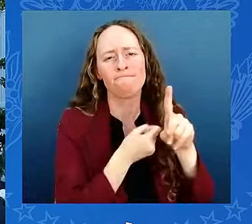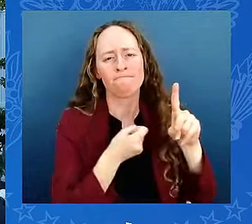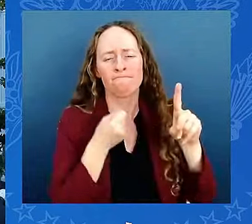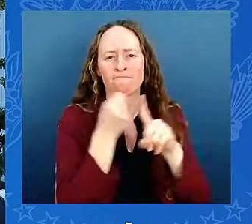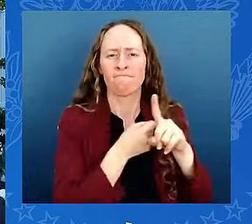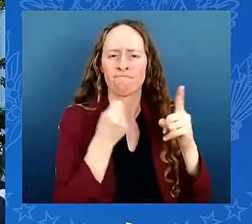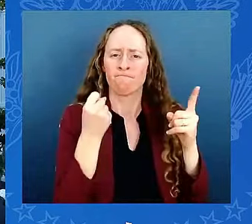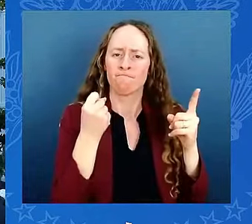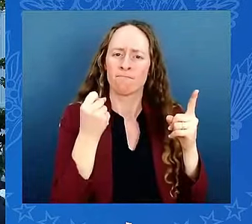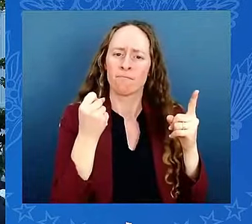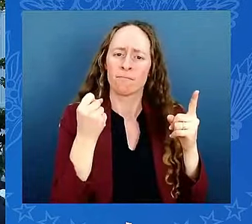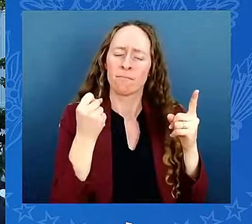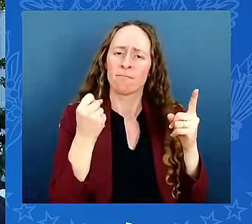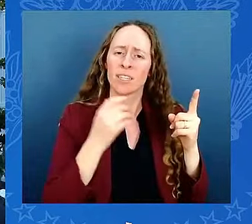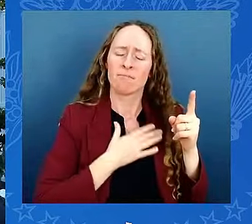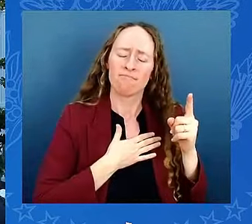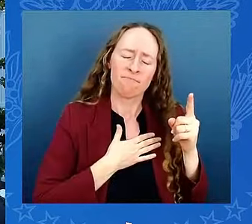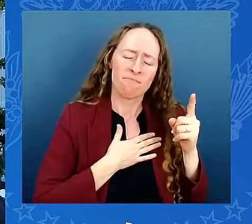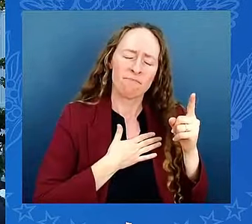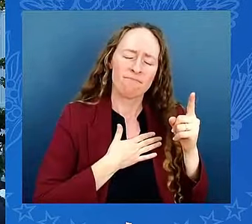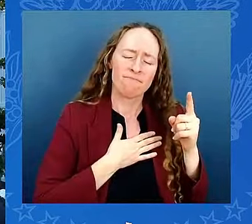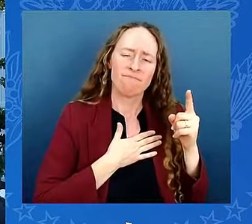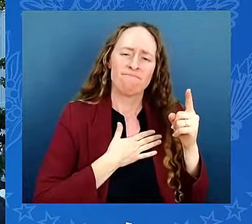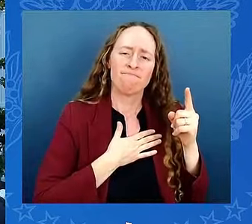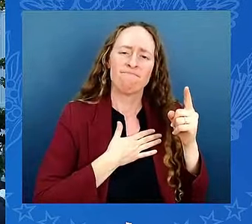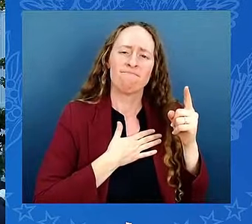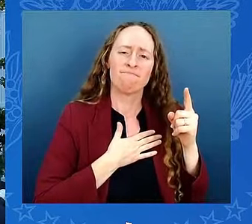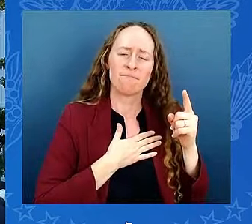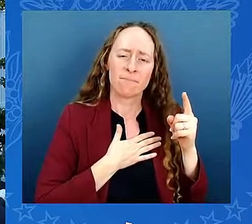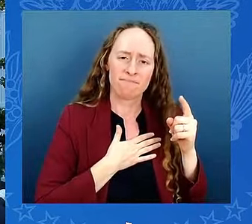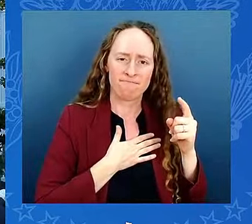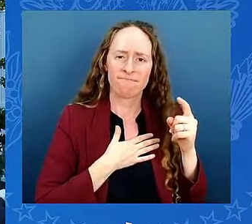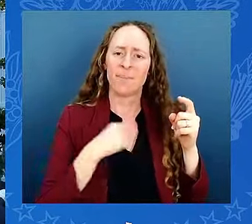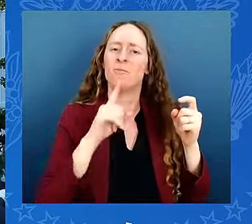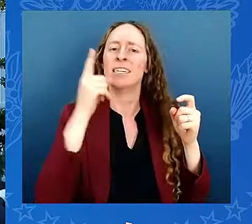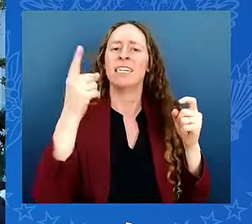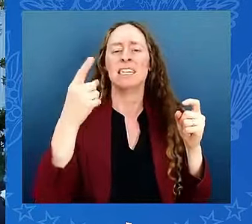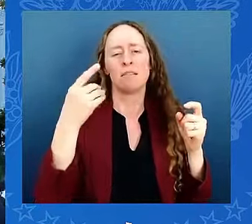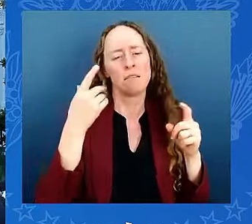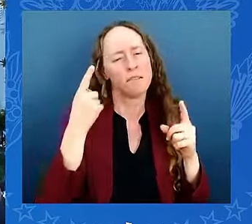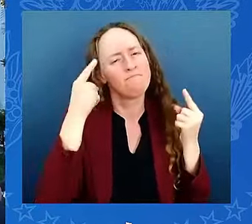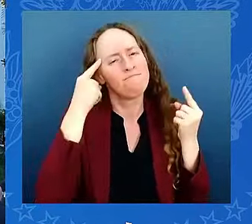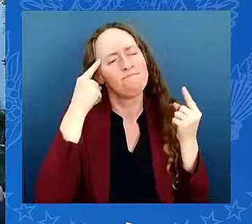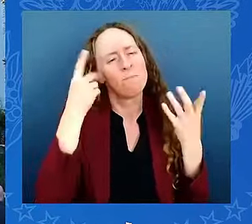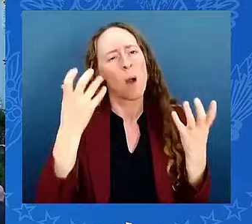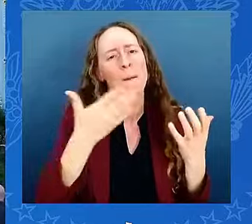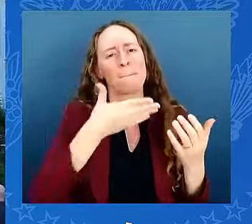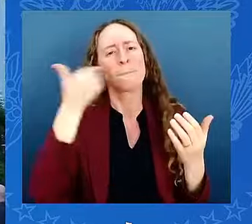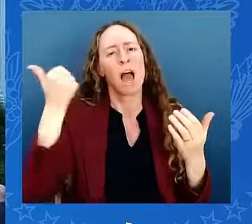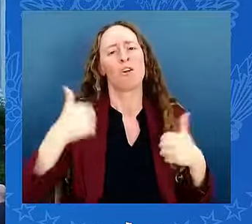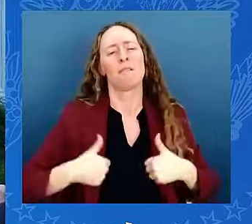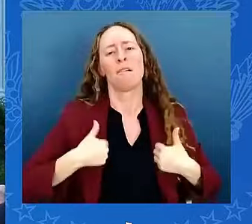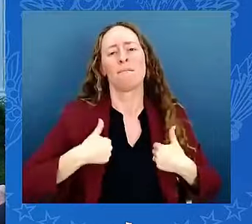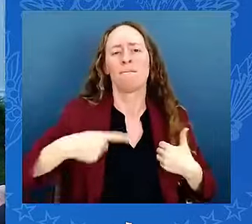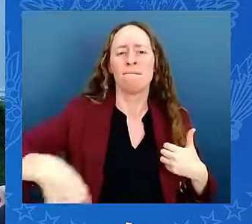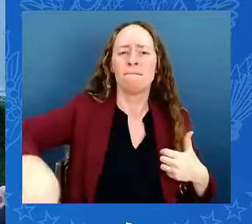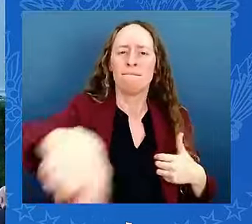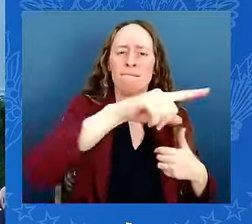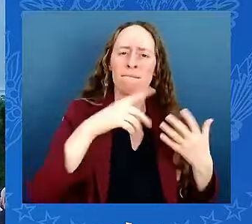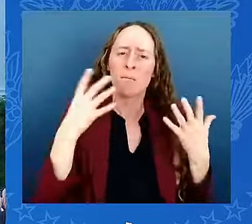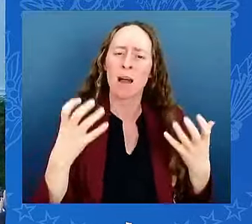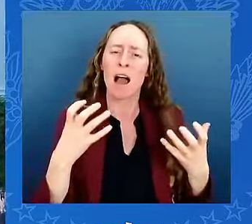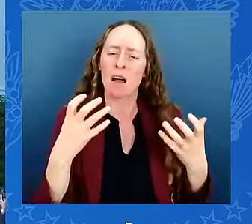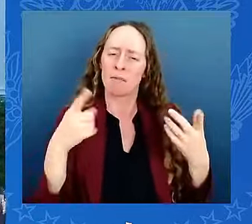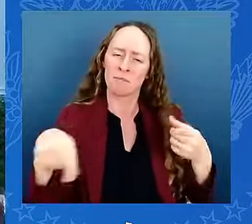in communities all across the nation. Their courage and dedication help push